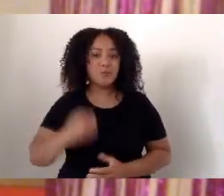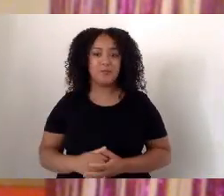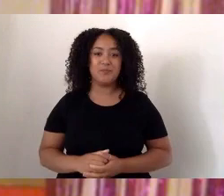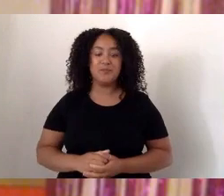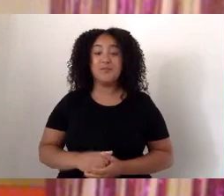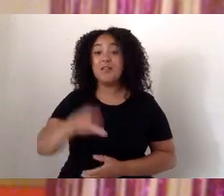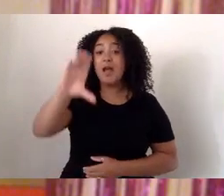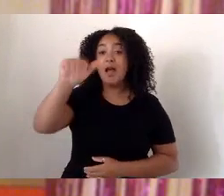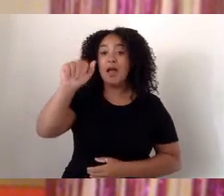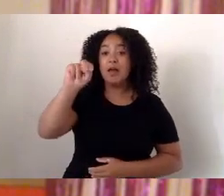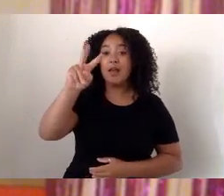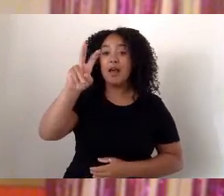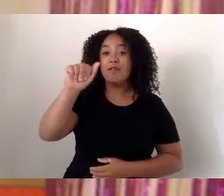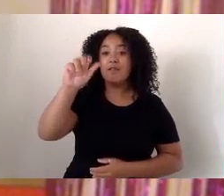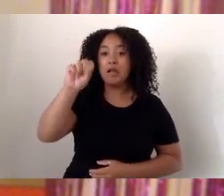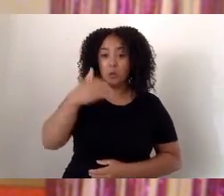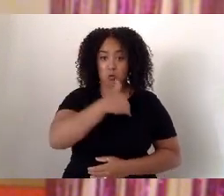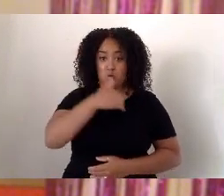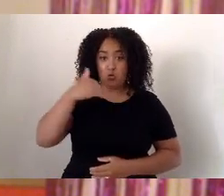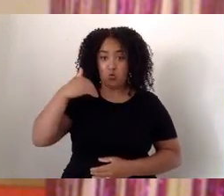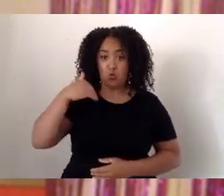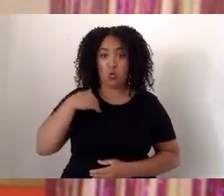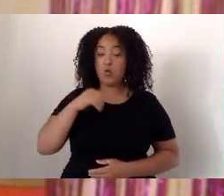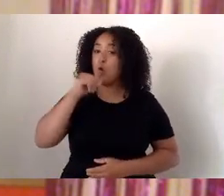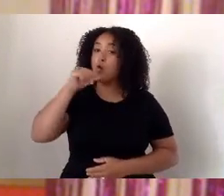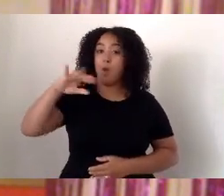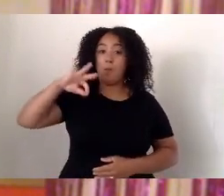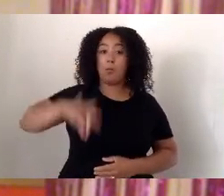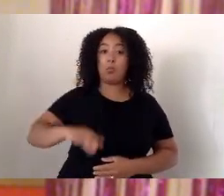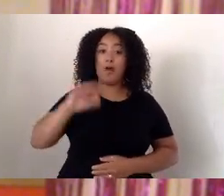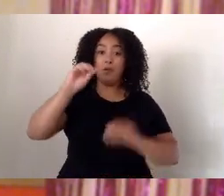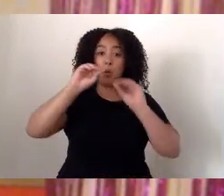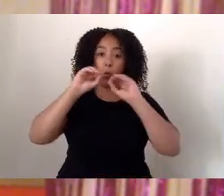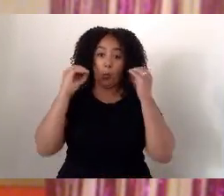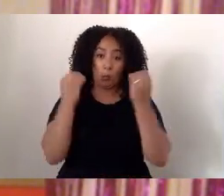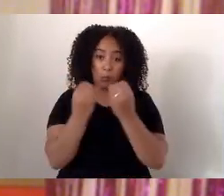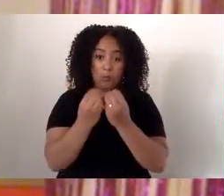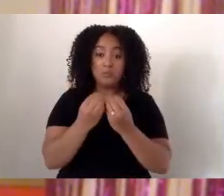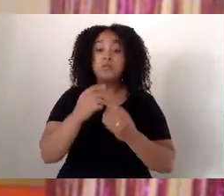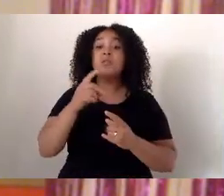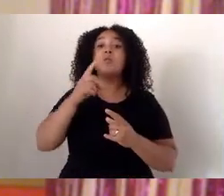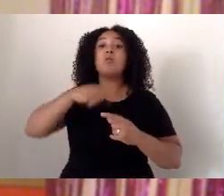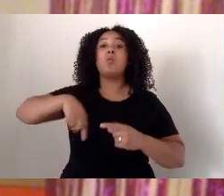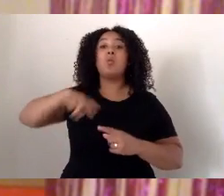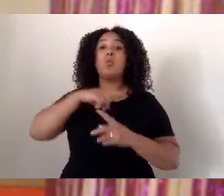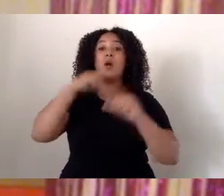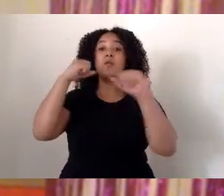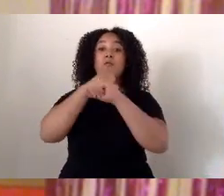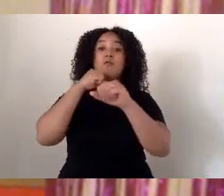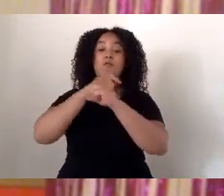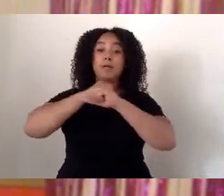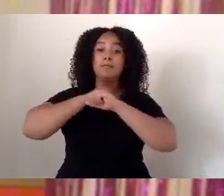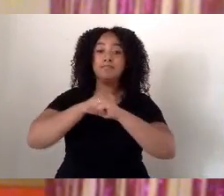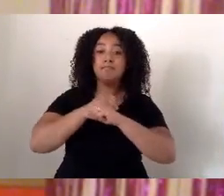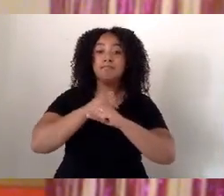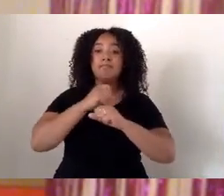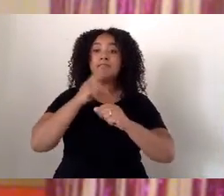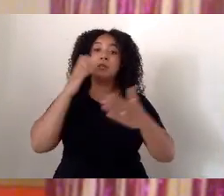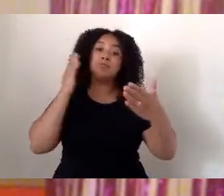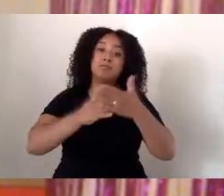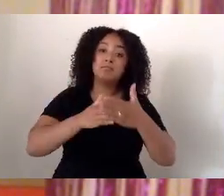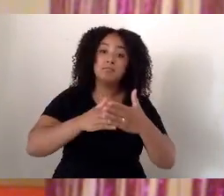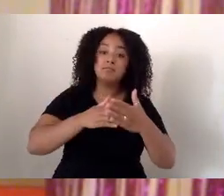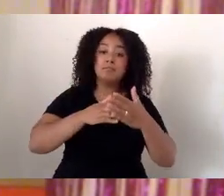to see a world free of transphobia, homophobia, and gender-based violence. And like our name implies,